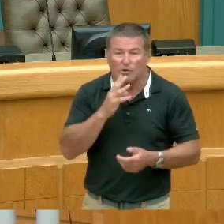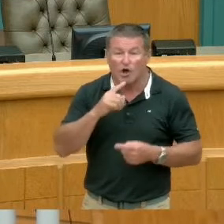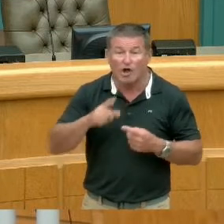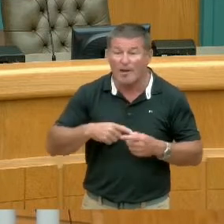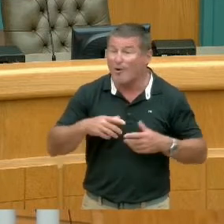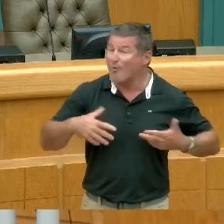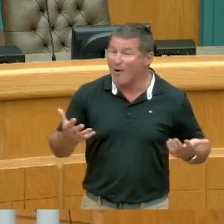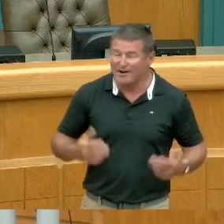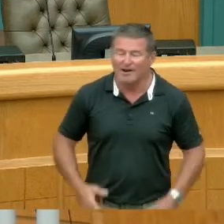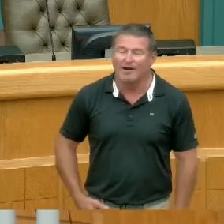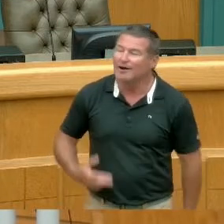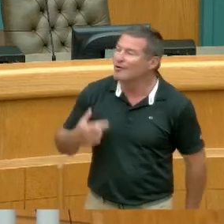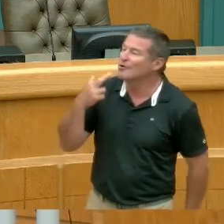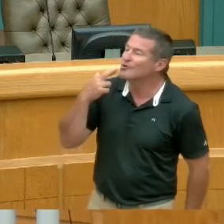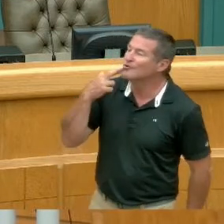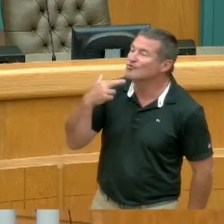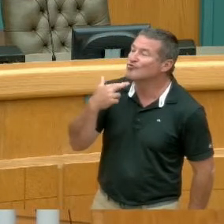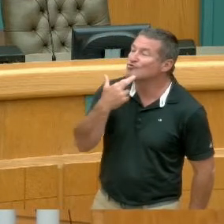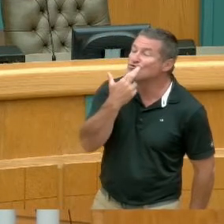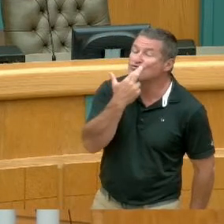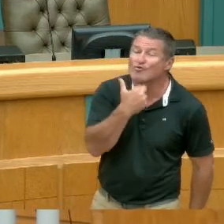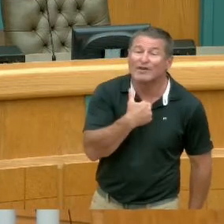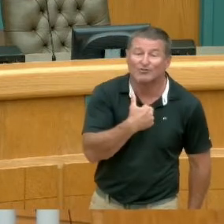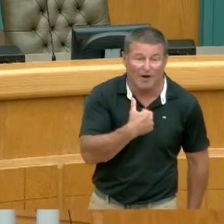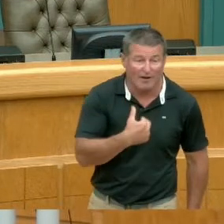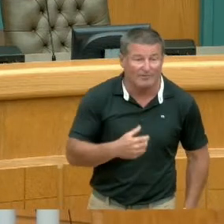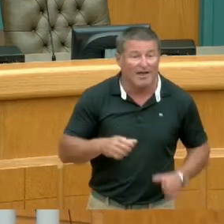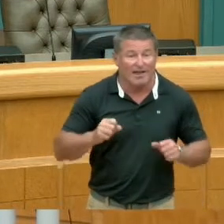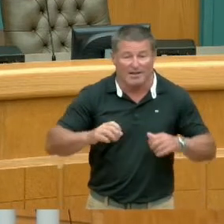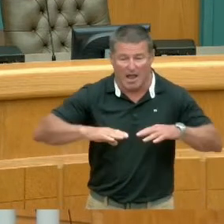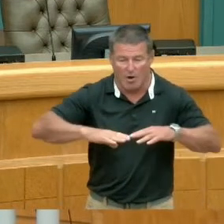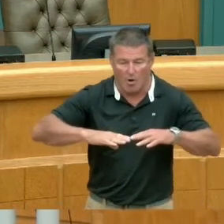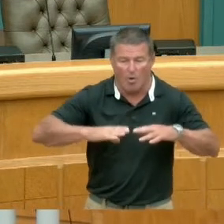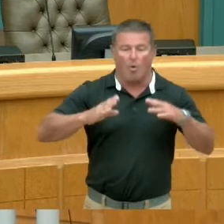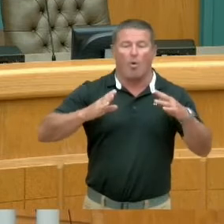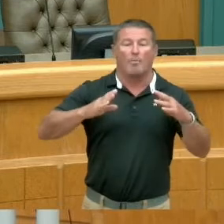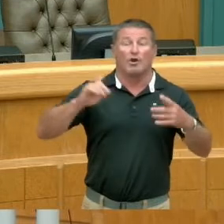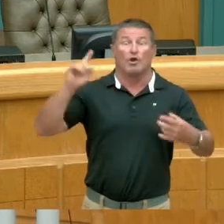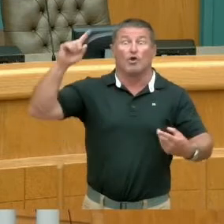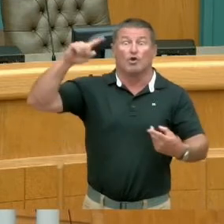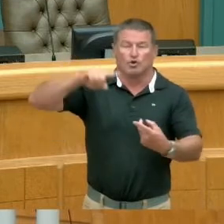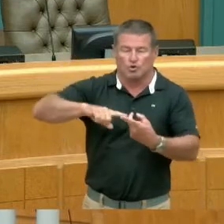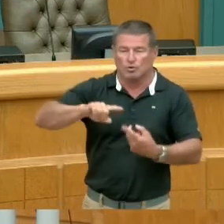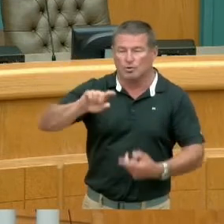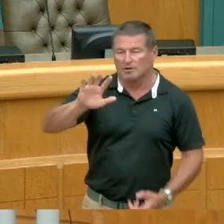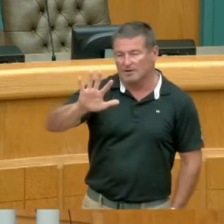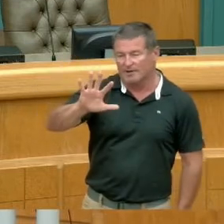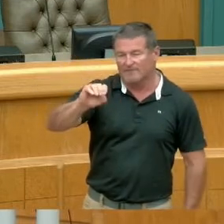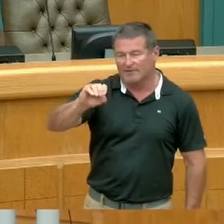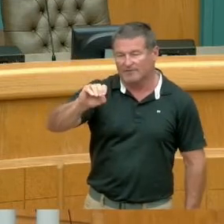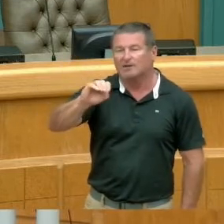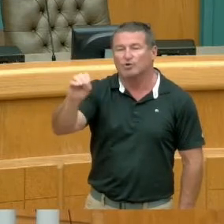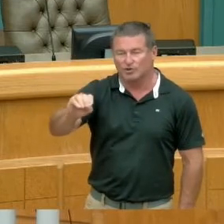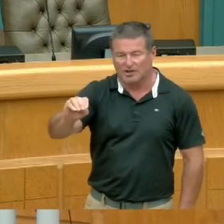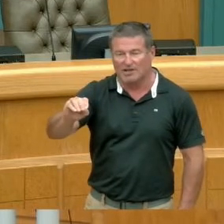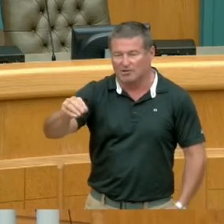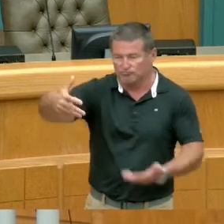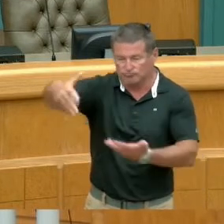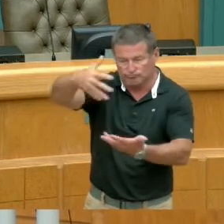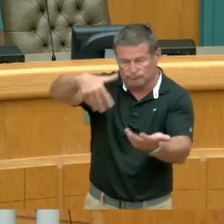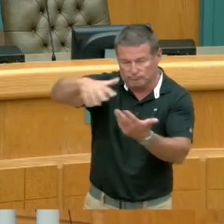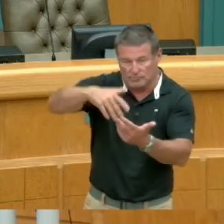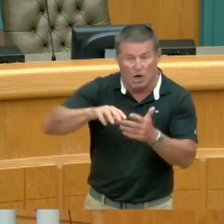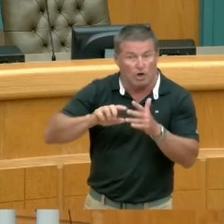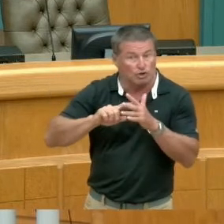restaurants. Restaurants can increase their occupancy to 50% beginning May 22nd. And of course,